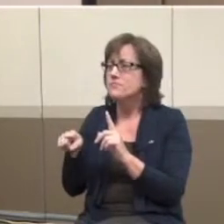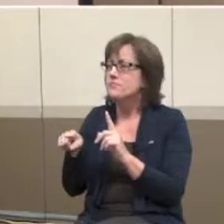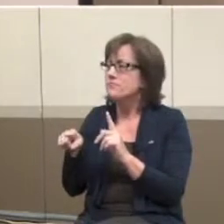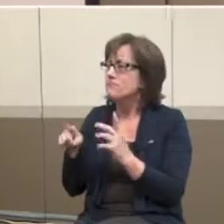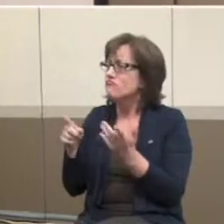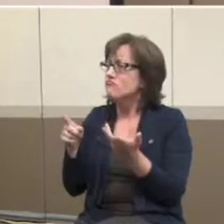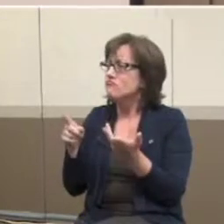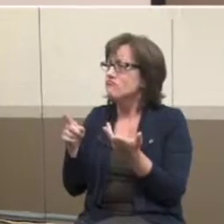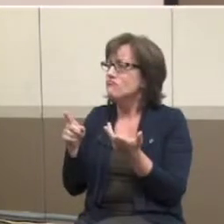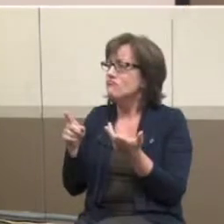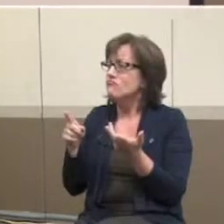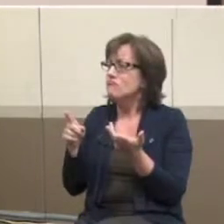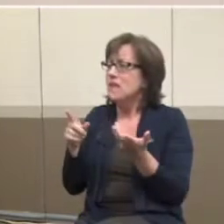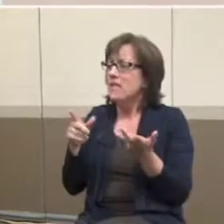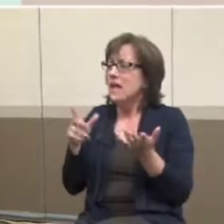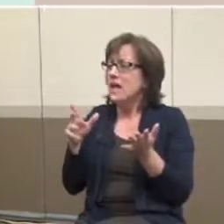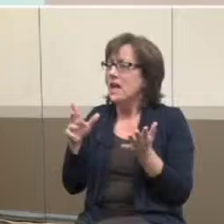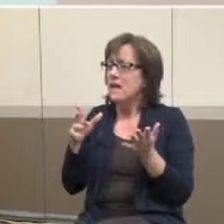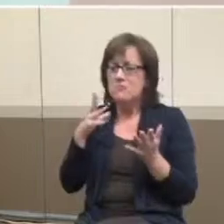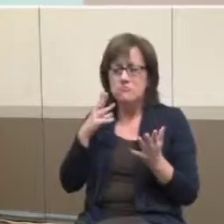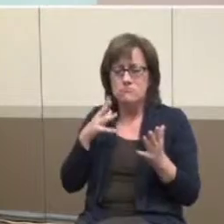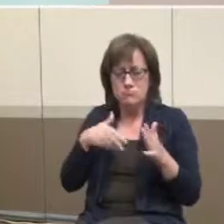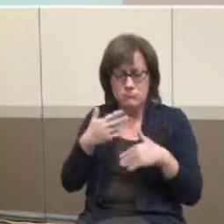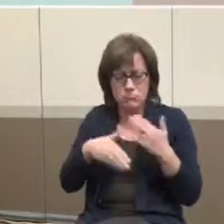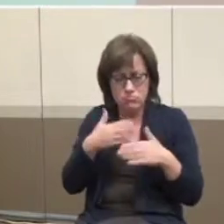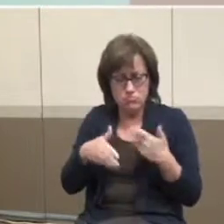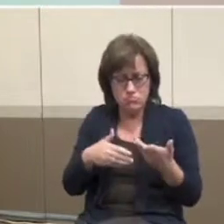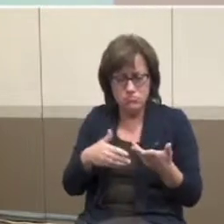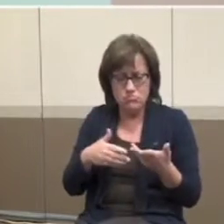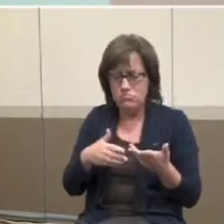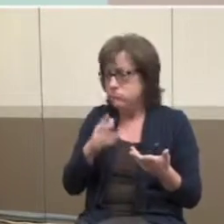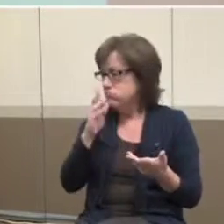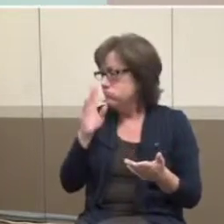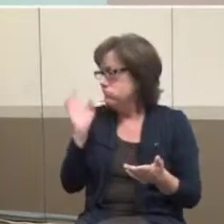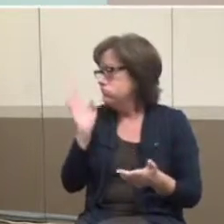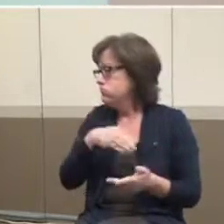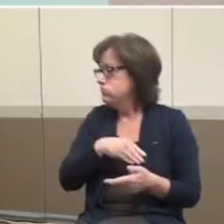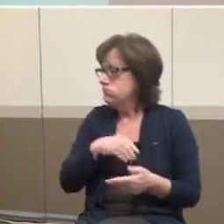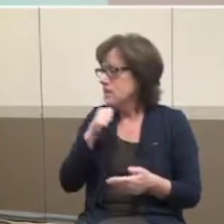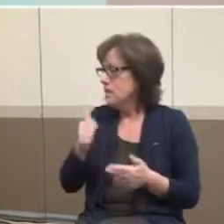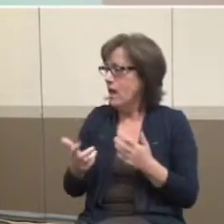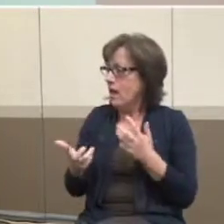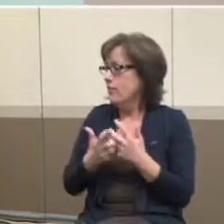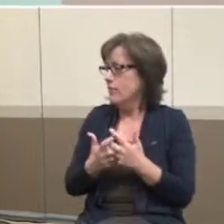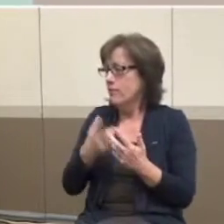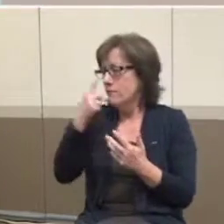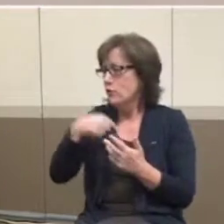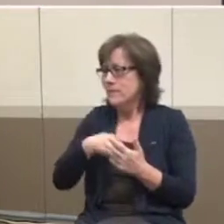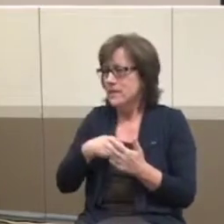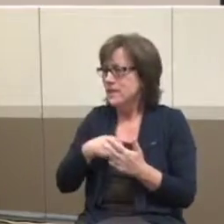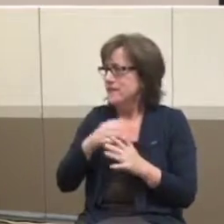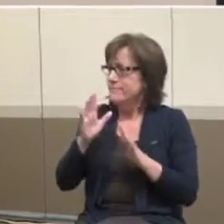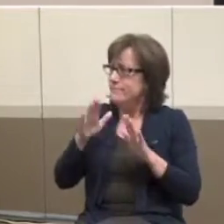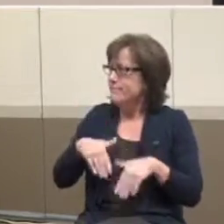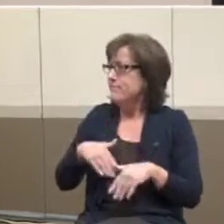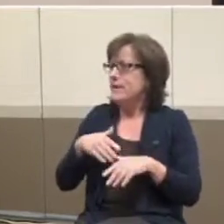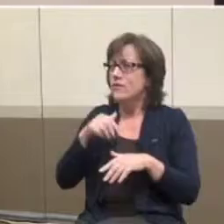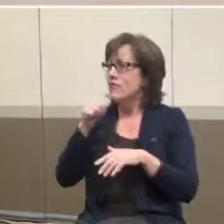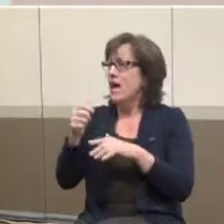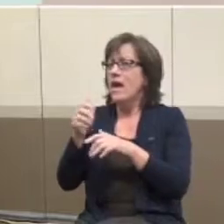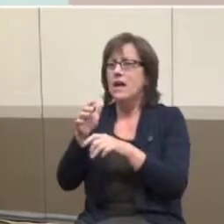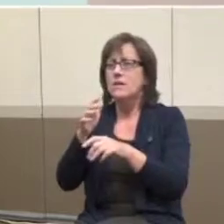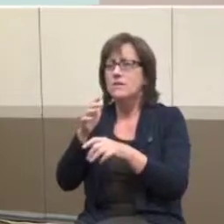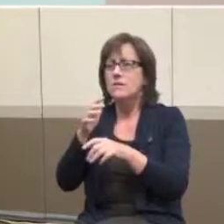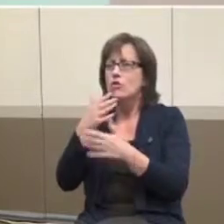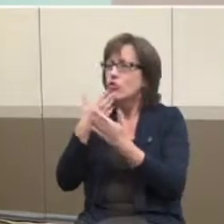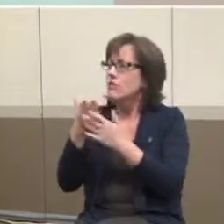come away from that feeling like it was maybe best suited to them, or there were the kinds of adaptations